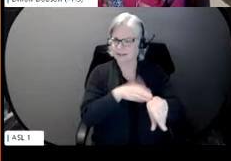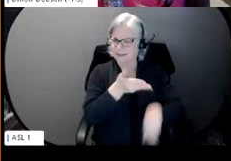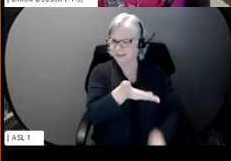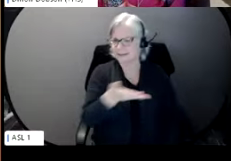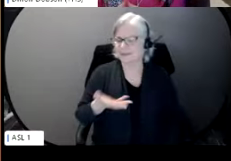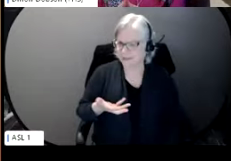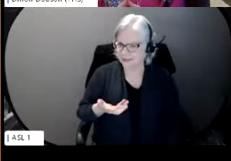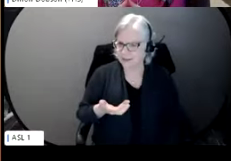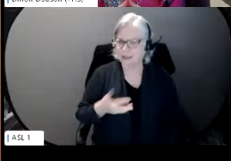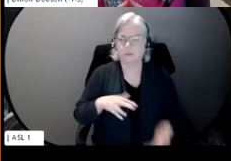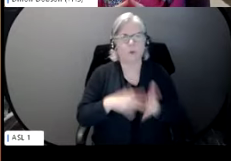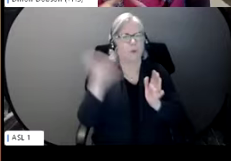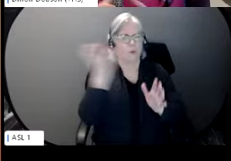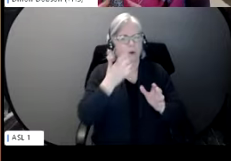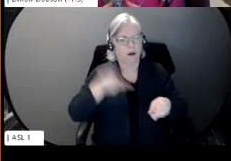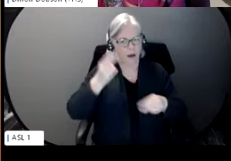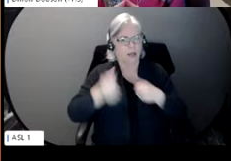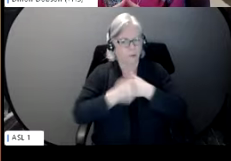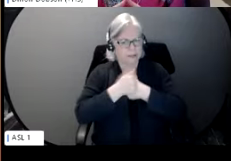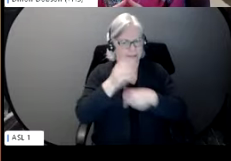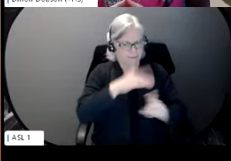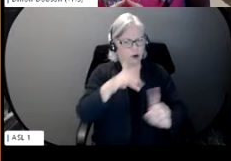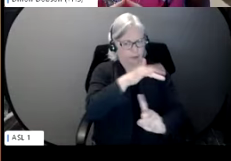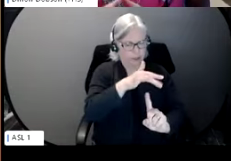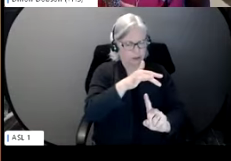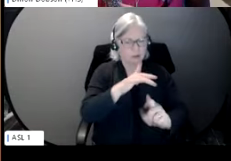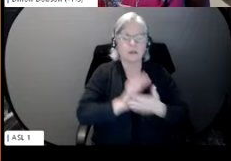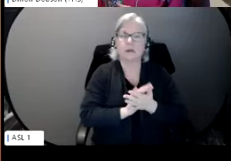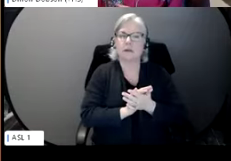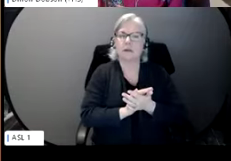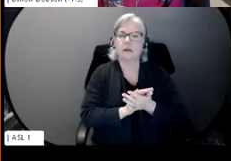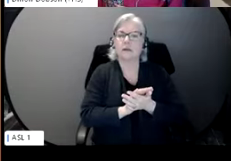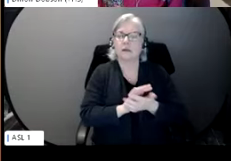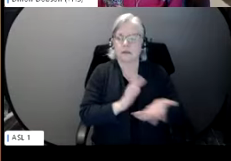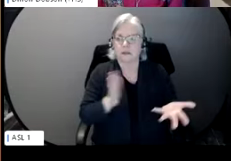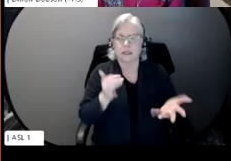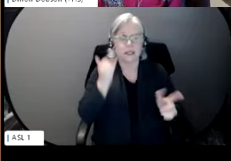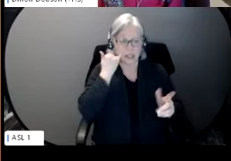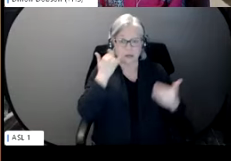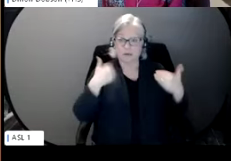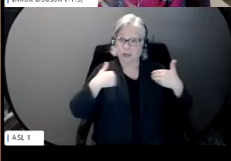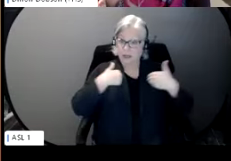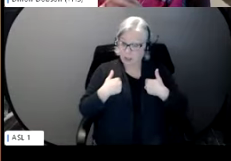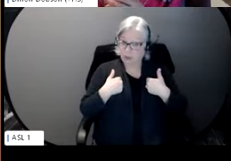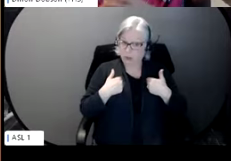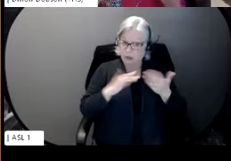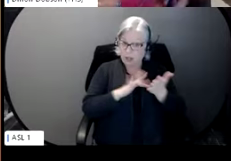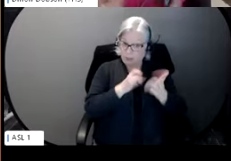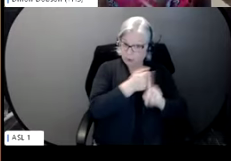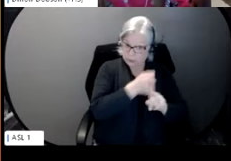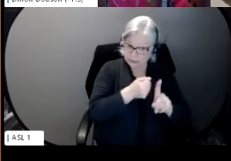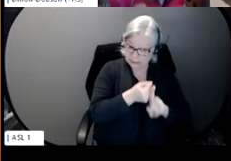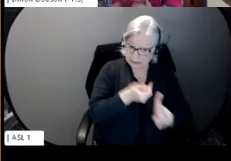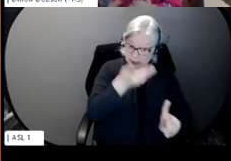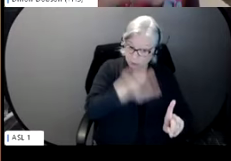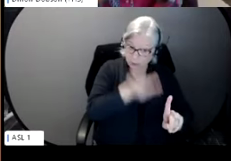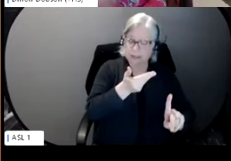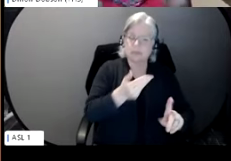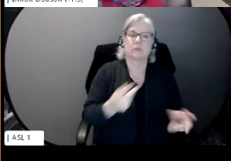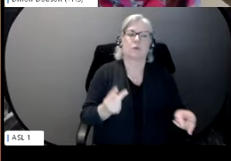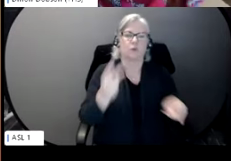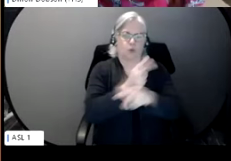risk environments, and they become extremely high risk environments when animal abuse is present. And I'm going to talk about aggressors a little bit